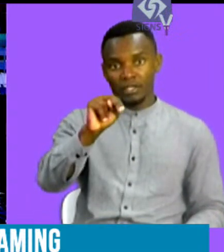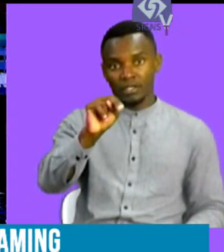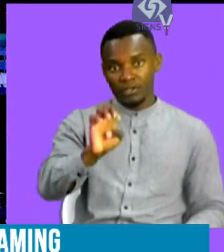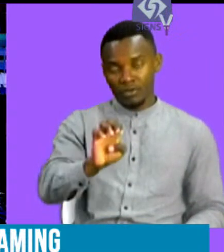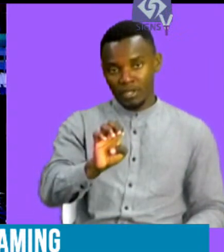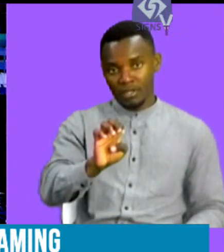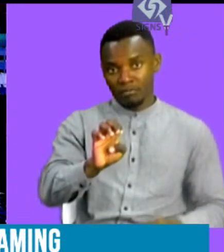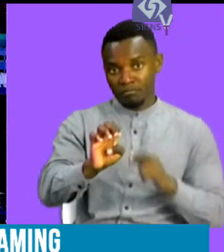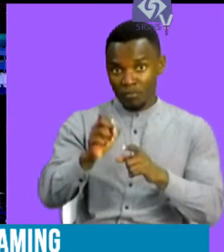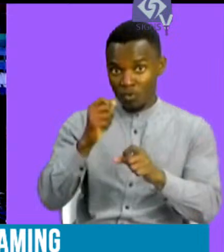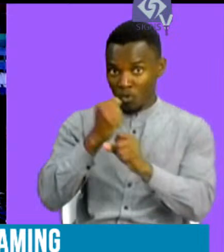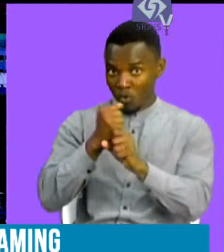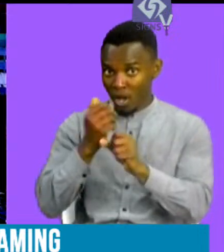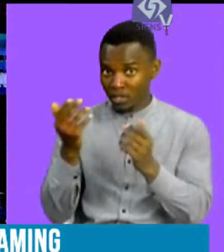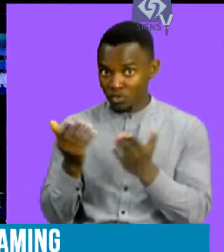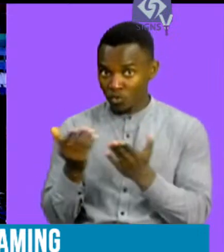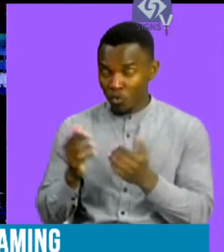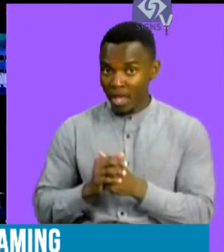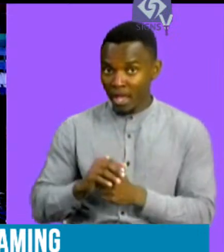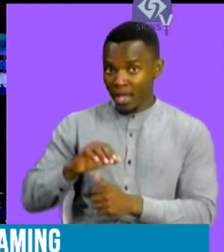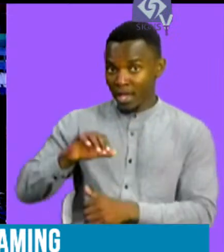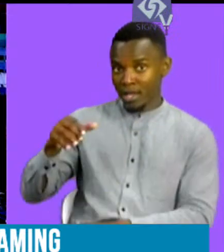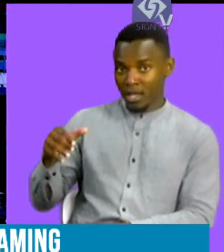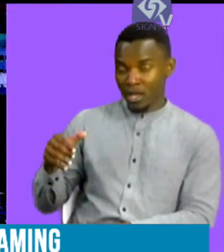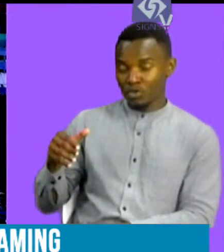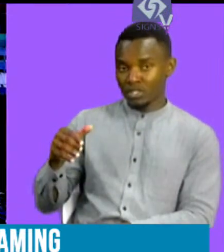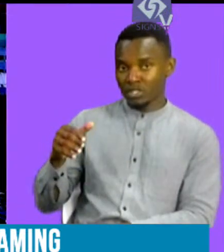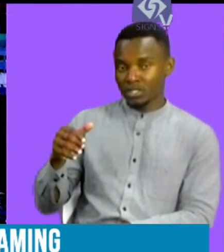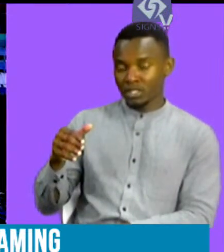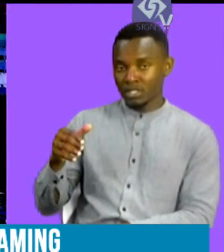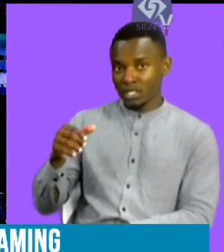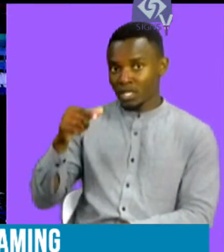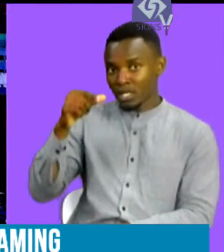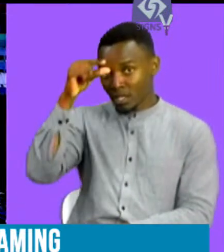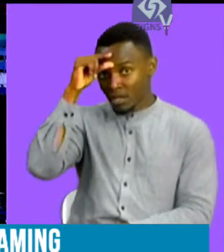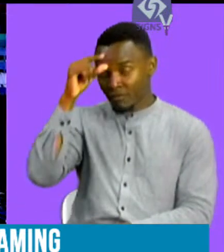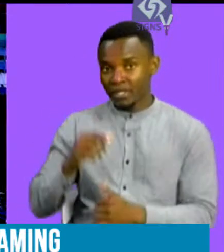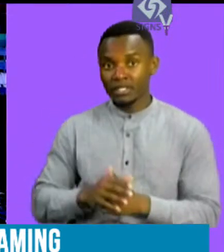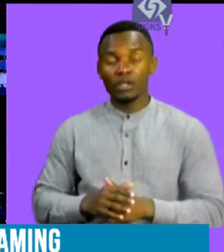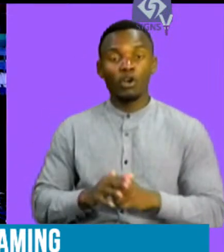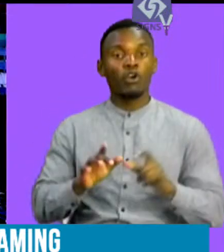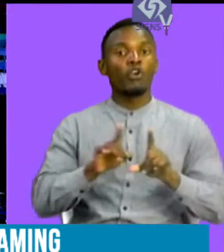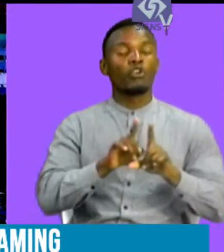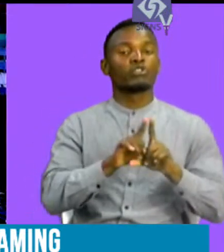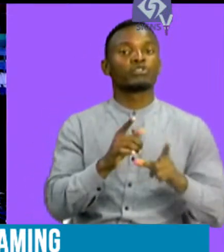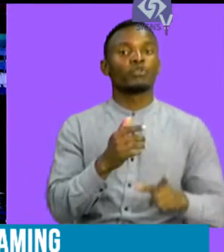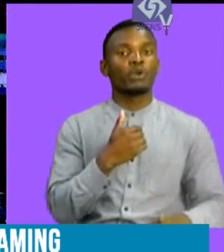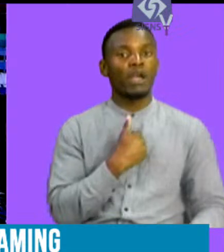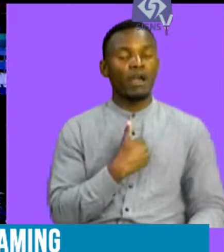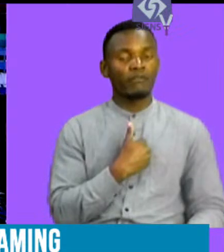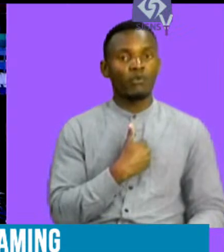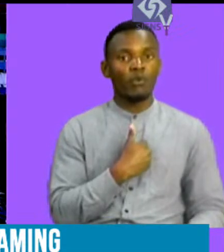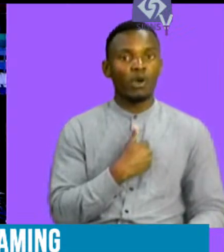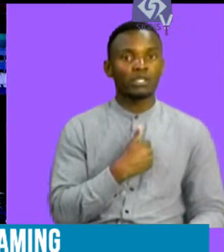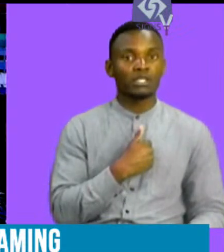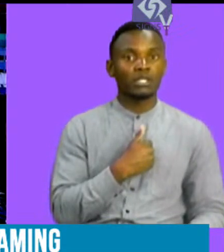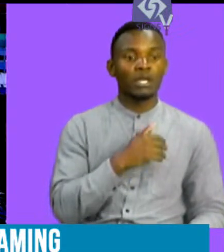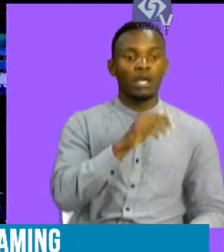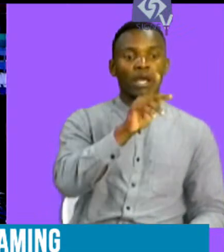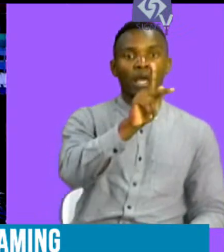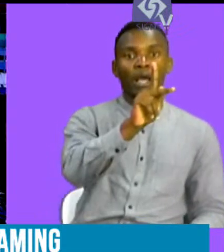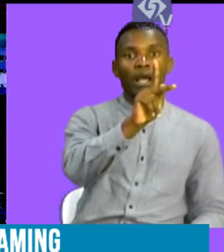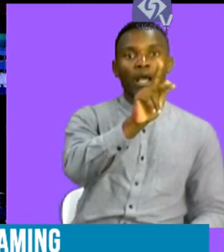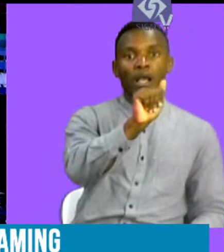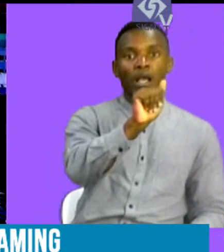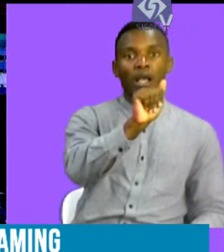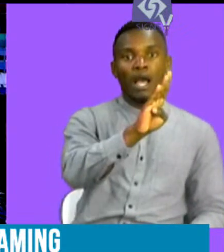here, who works with the county, the Nairobi County government, but as well as Mr. Lincoln Kabanya, who works with the